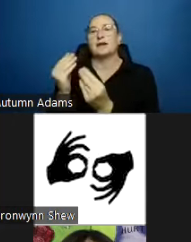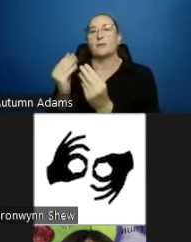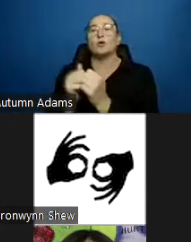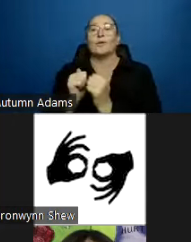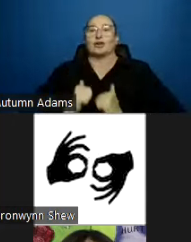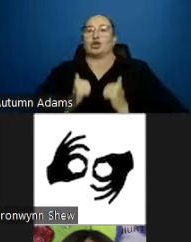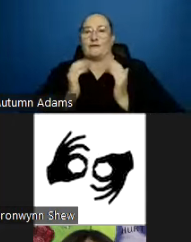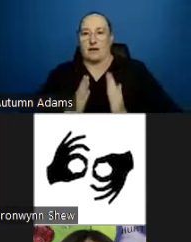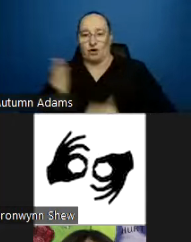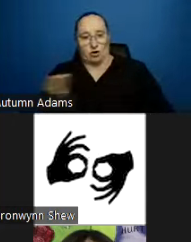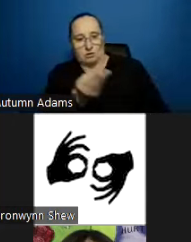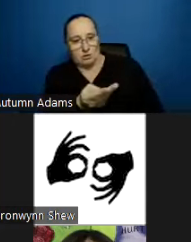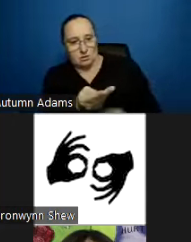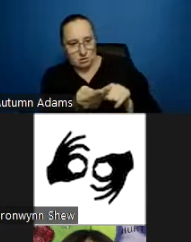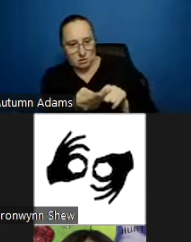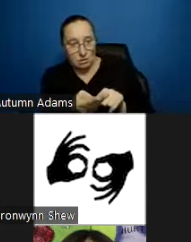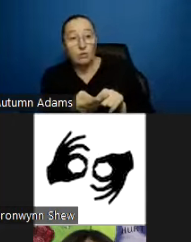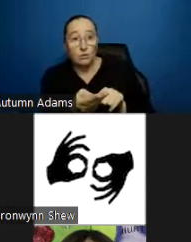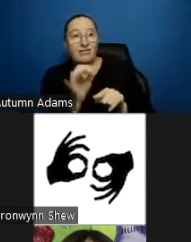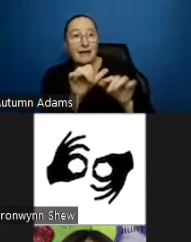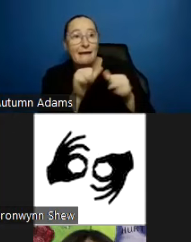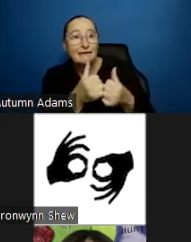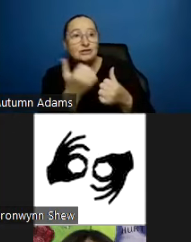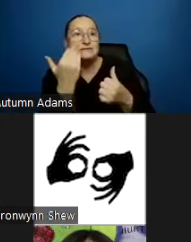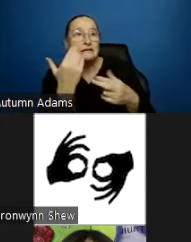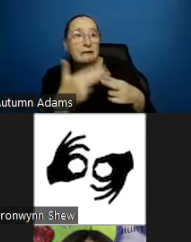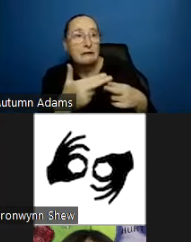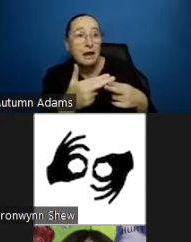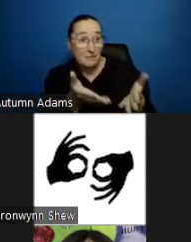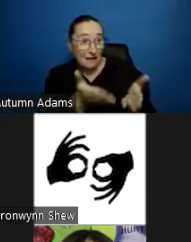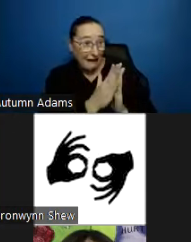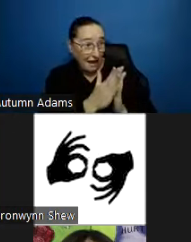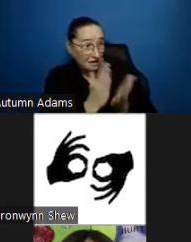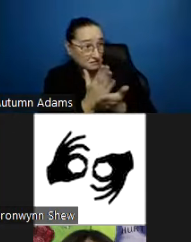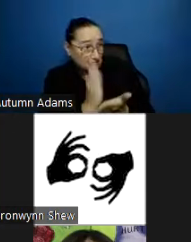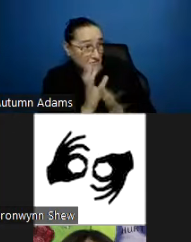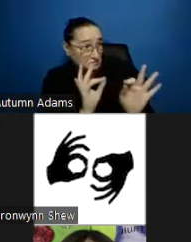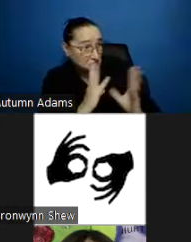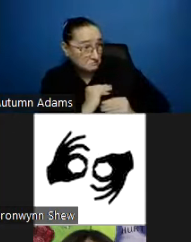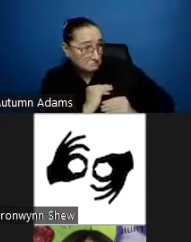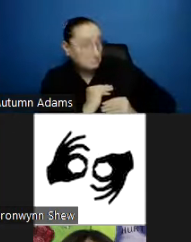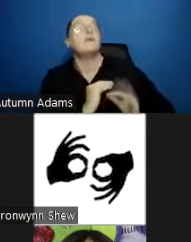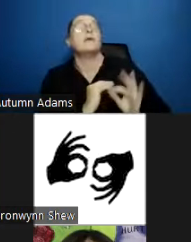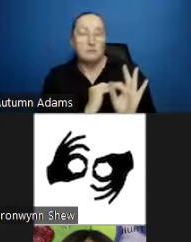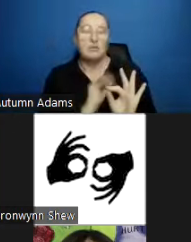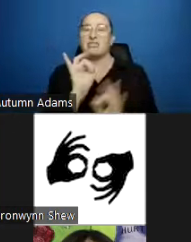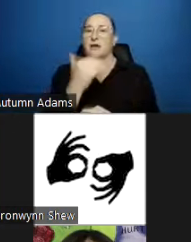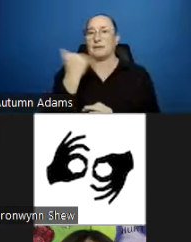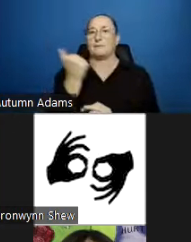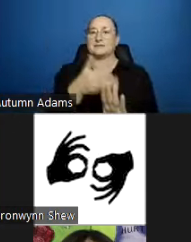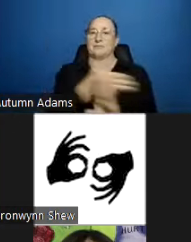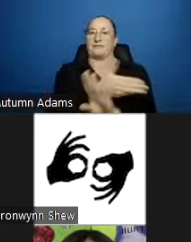survivor and let them know the agency or the name and ask if that's okay. And again, this would be best ahead of